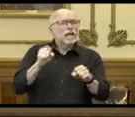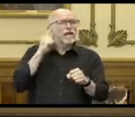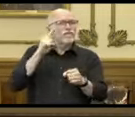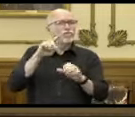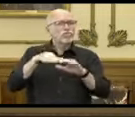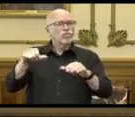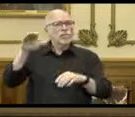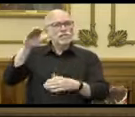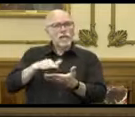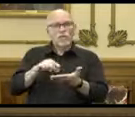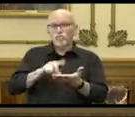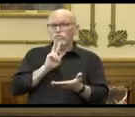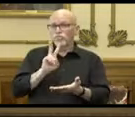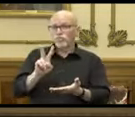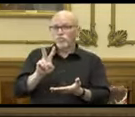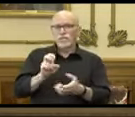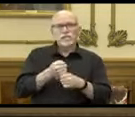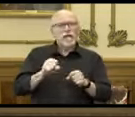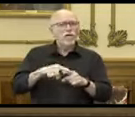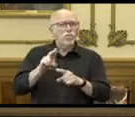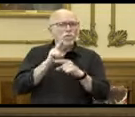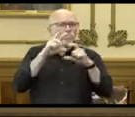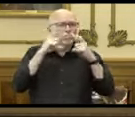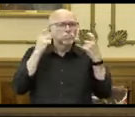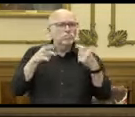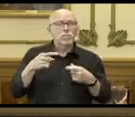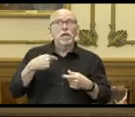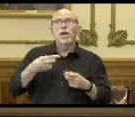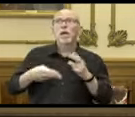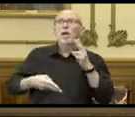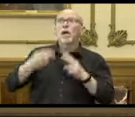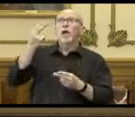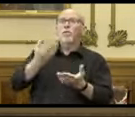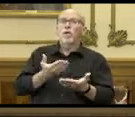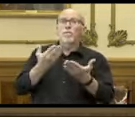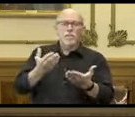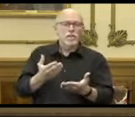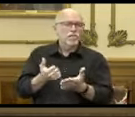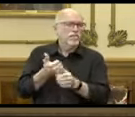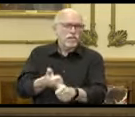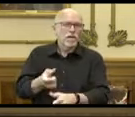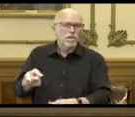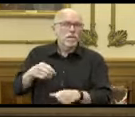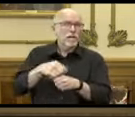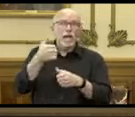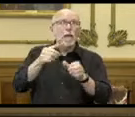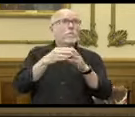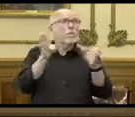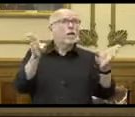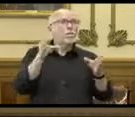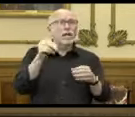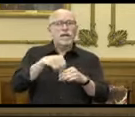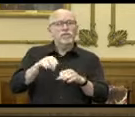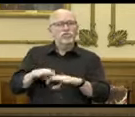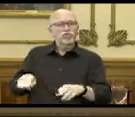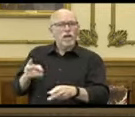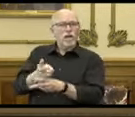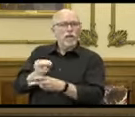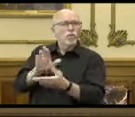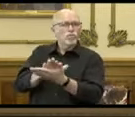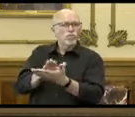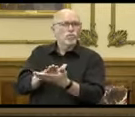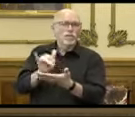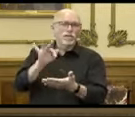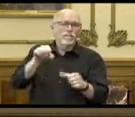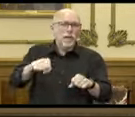to the age of 2 to wear face coverings. I highly recommend doing just that in public spaces and in the childcare or school setting when at